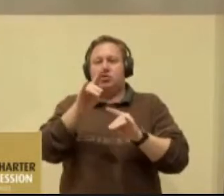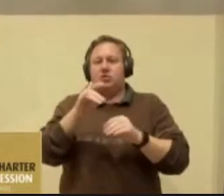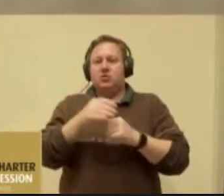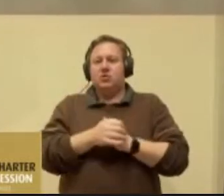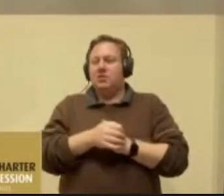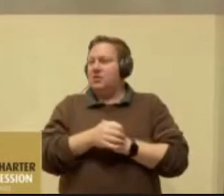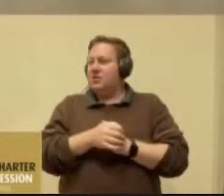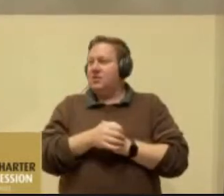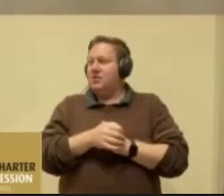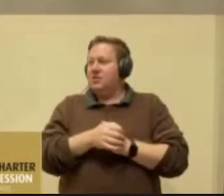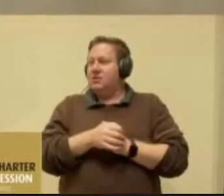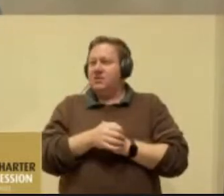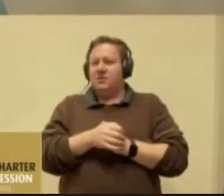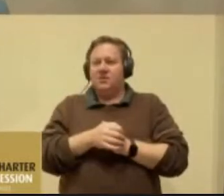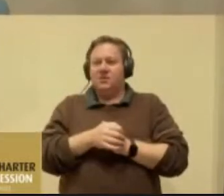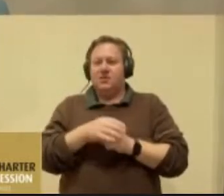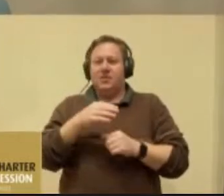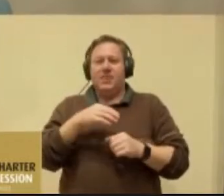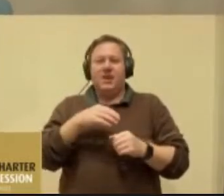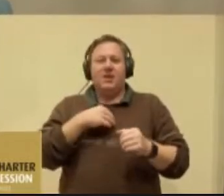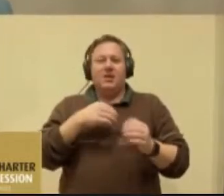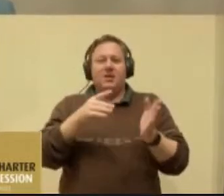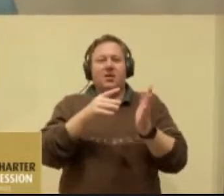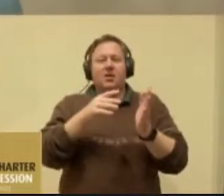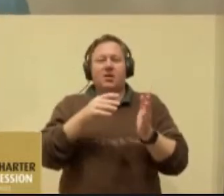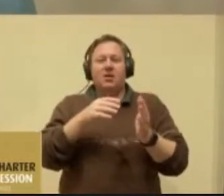deploy you to dr russell museum